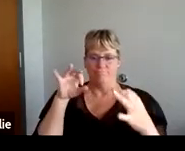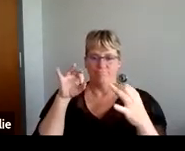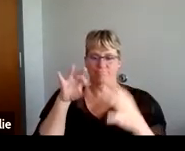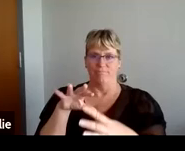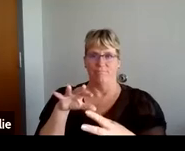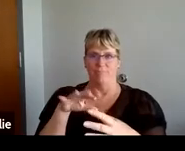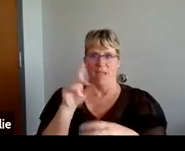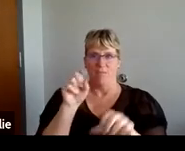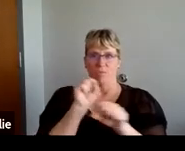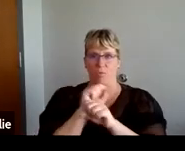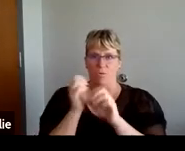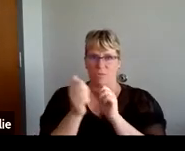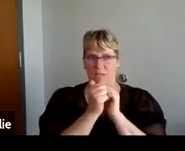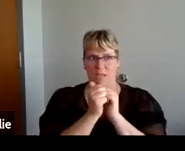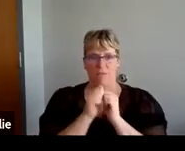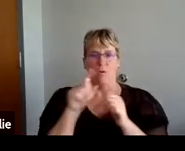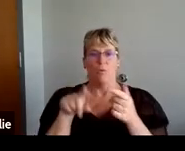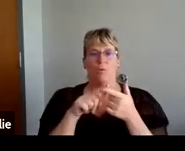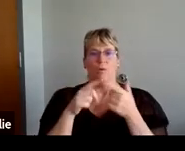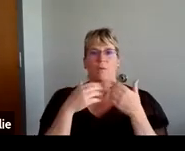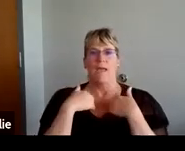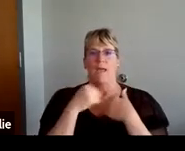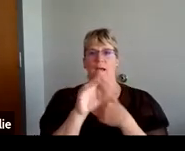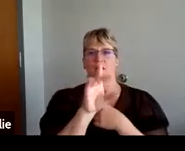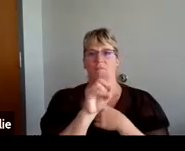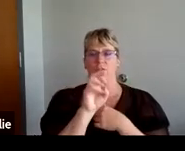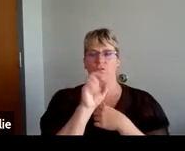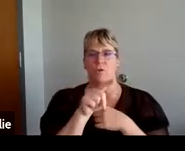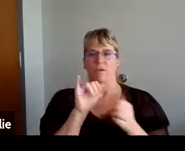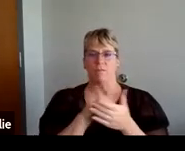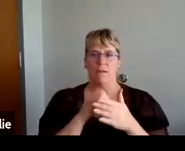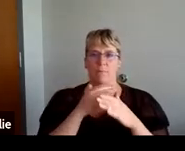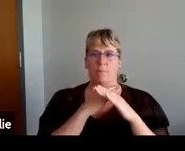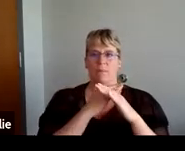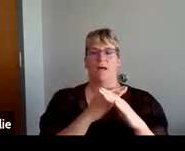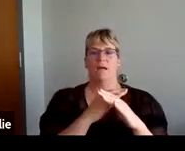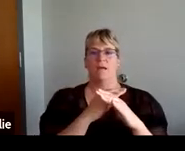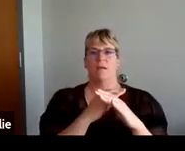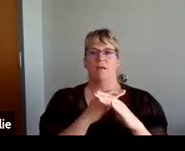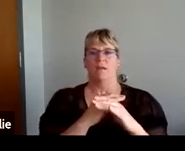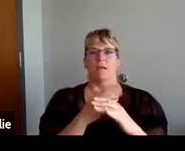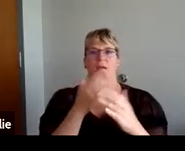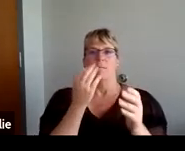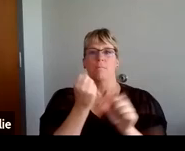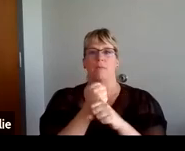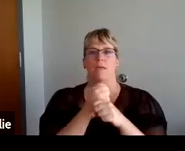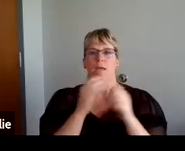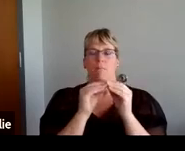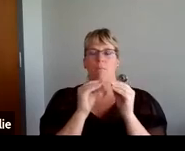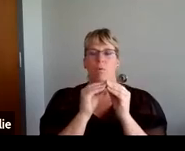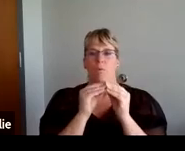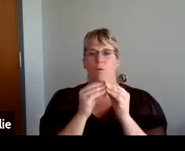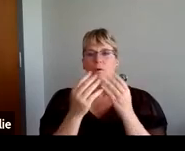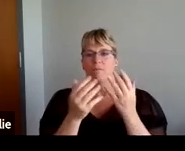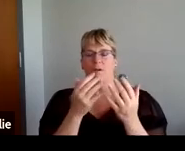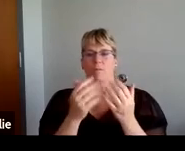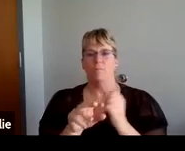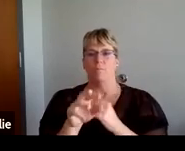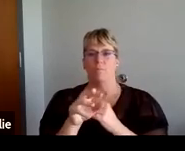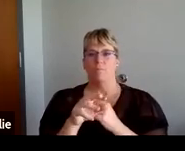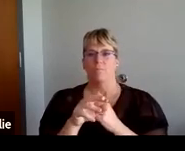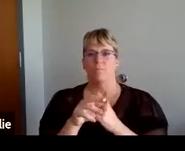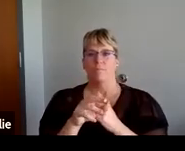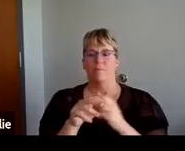one another. When we have drugs that block these areas, you may get a more robust effect of